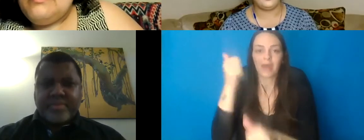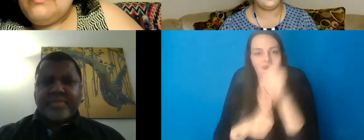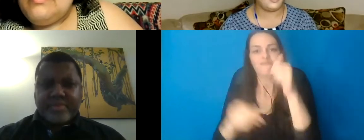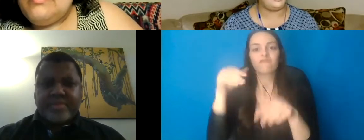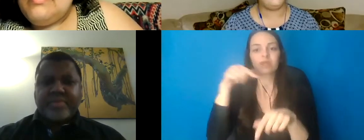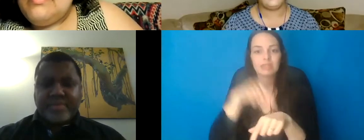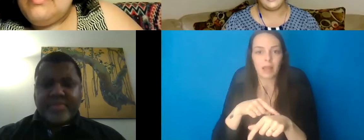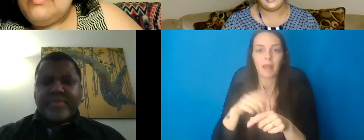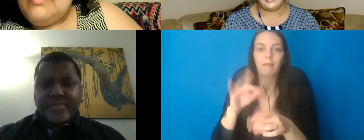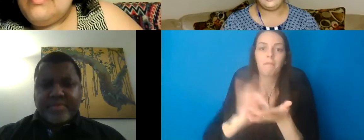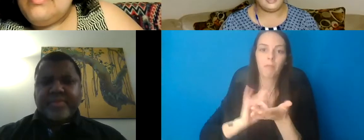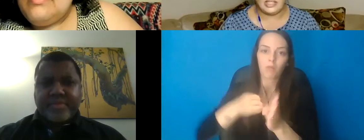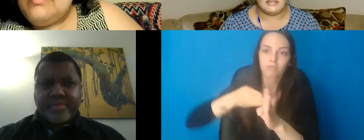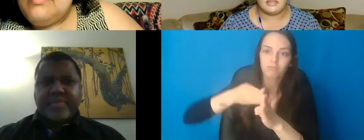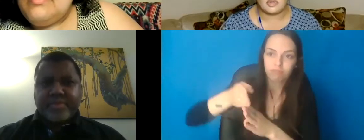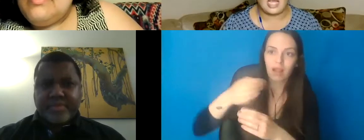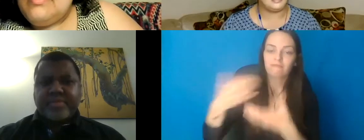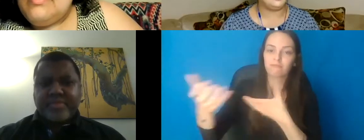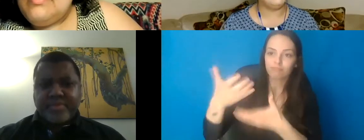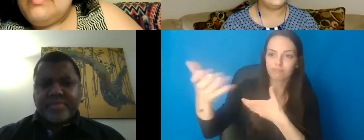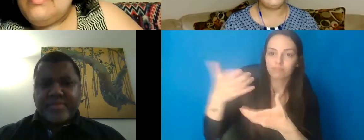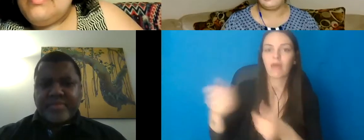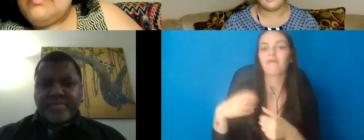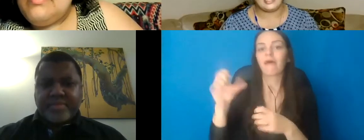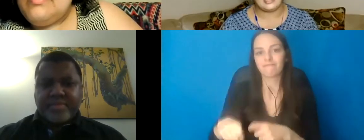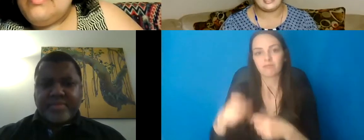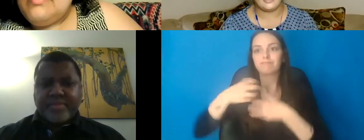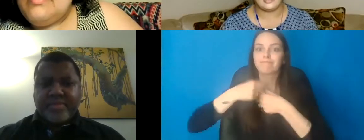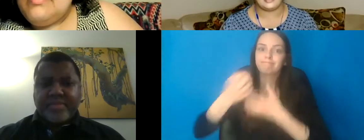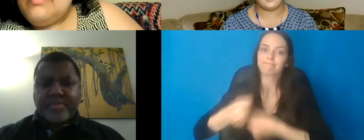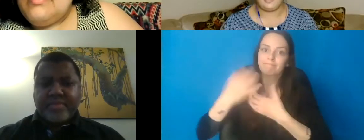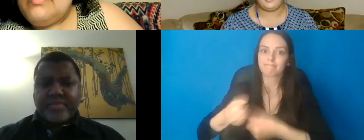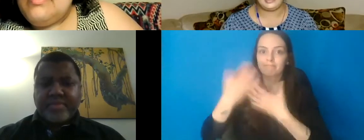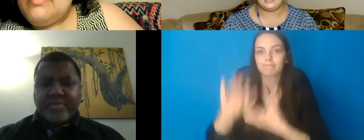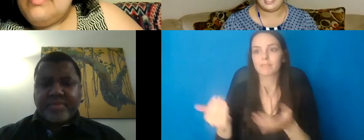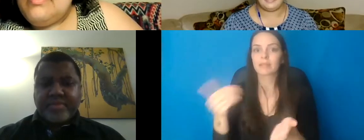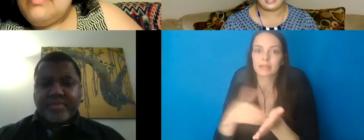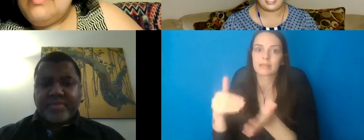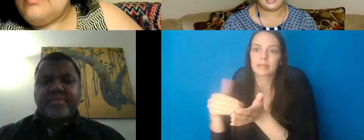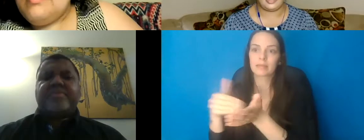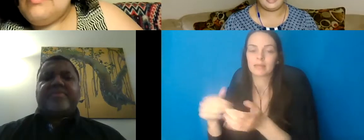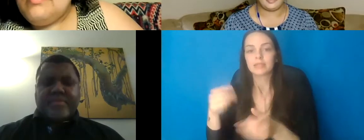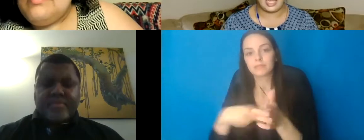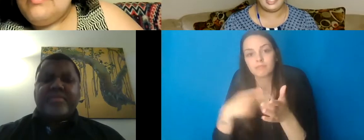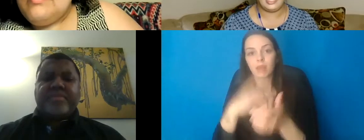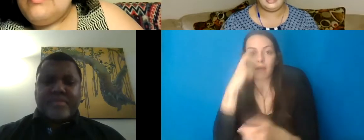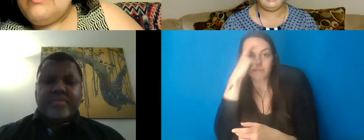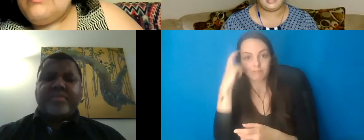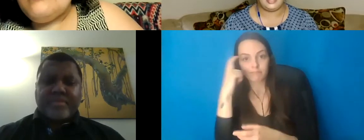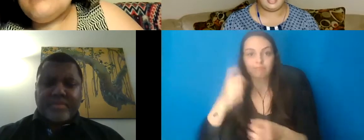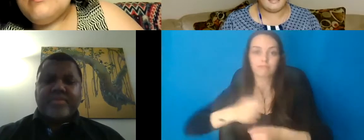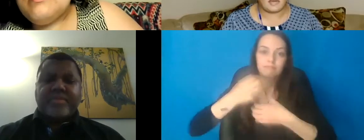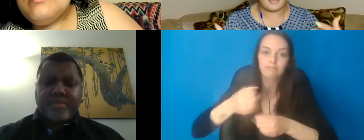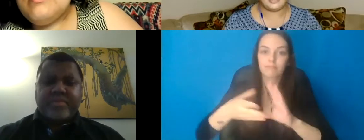we have, relive trauma. Some people don't want to listen to us. I had to switch pharmacies because of a doctor that would not believe that,